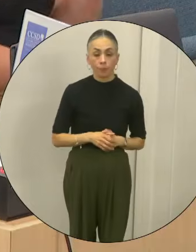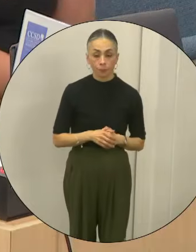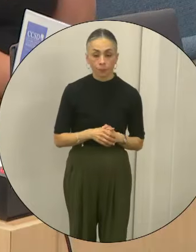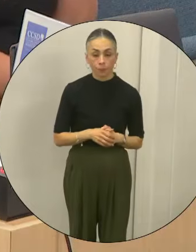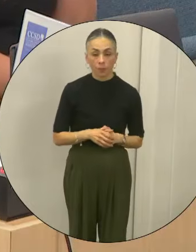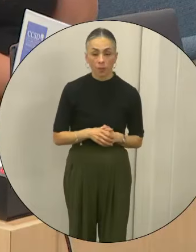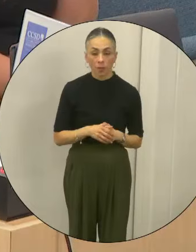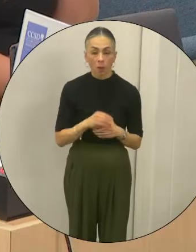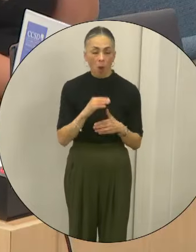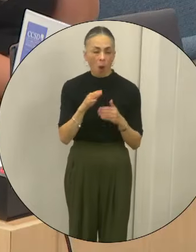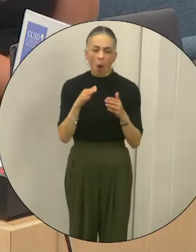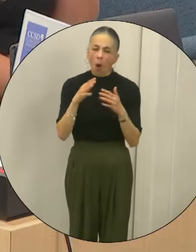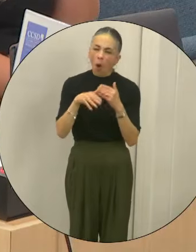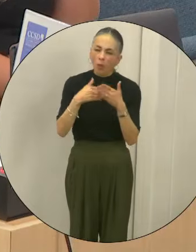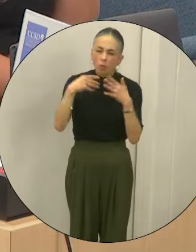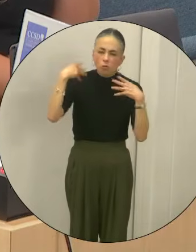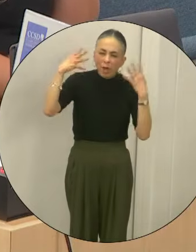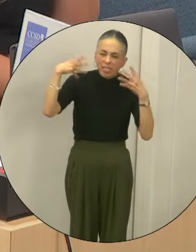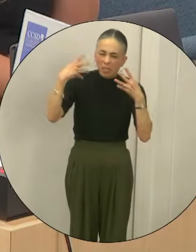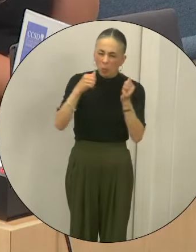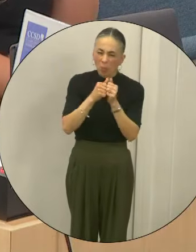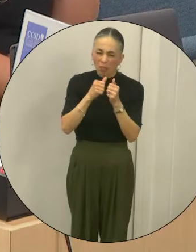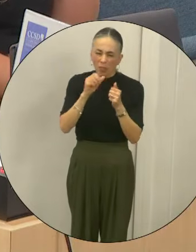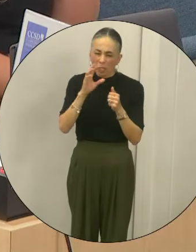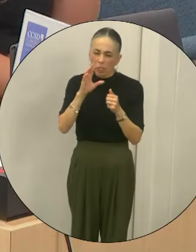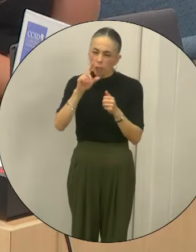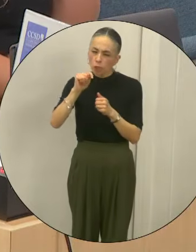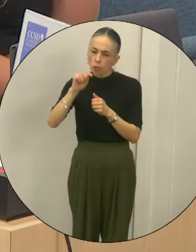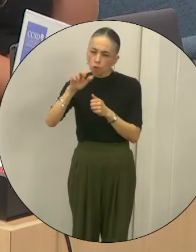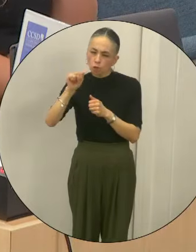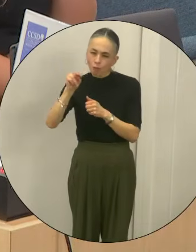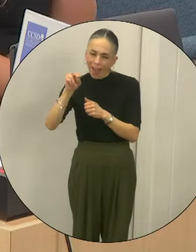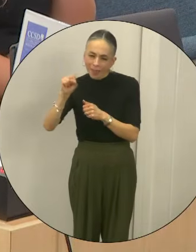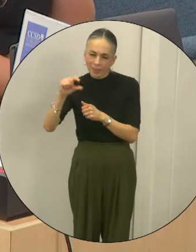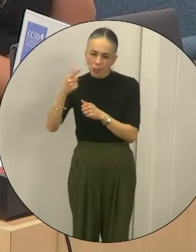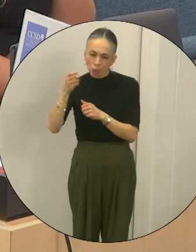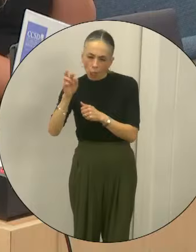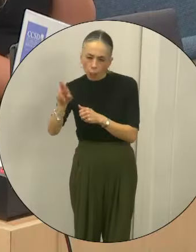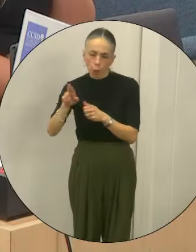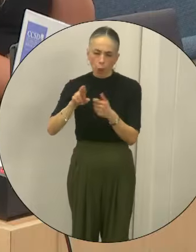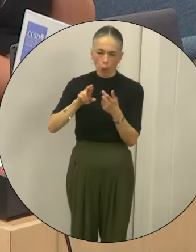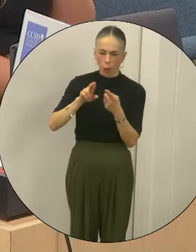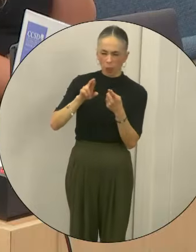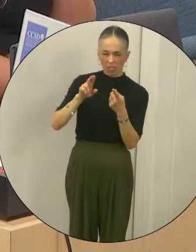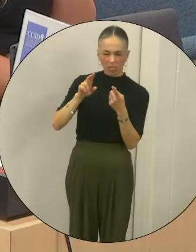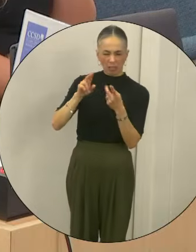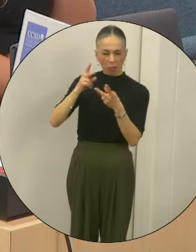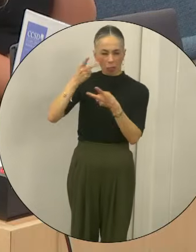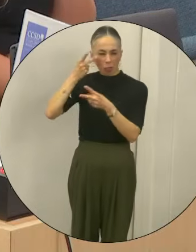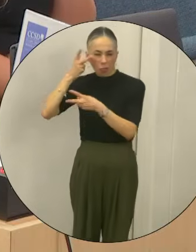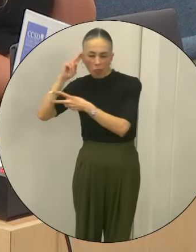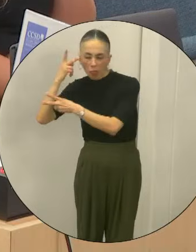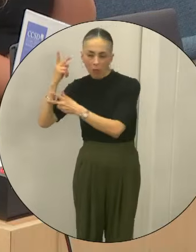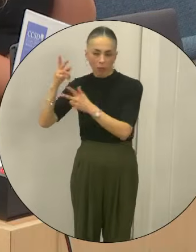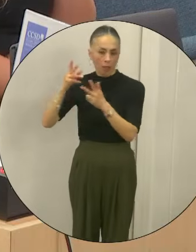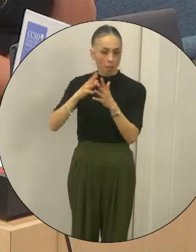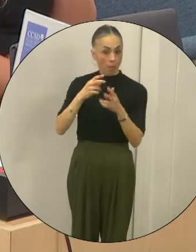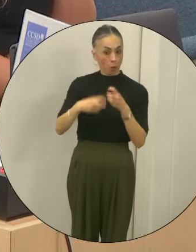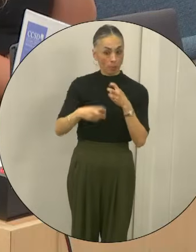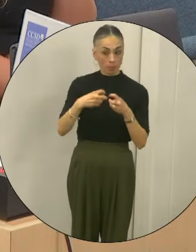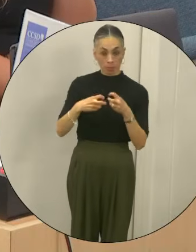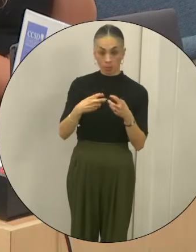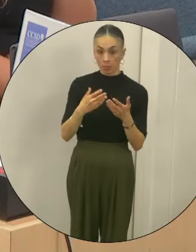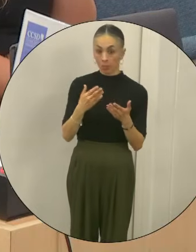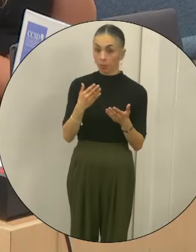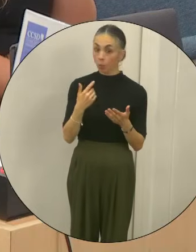all this craziness with the transgenderism and the Islamism is creating a lot of problems that we may not